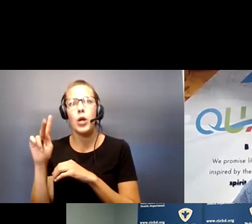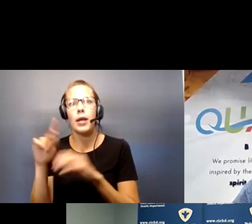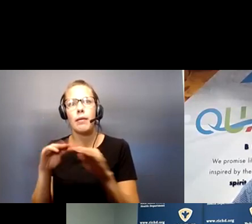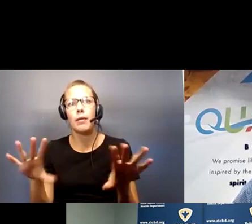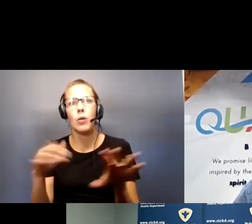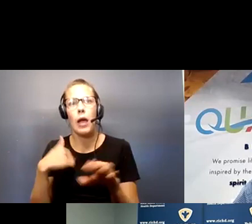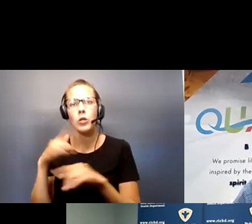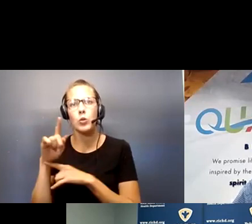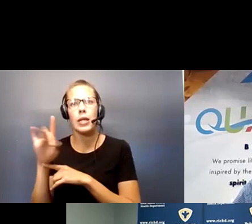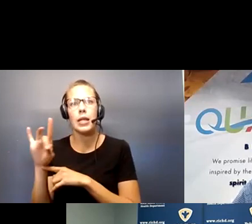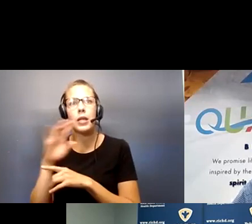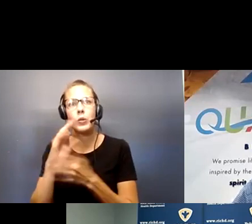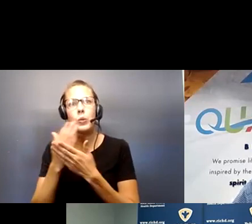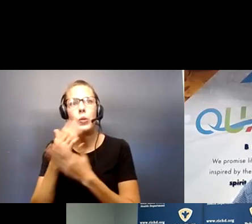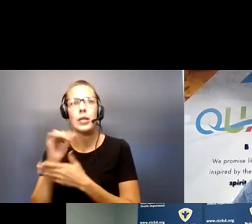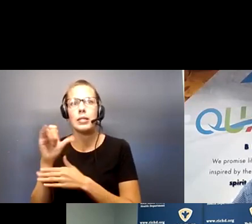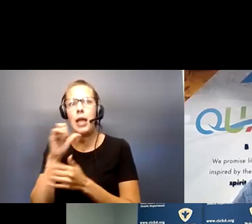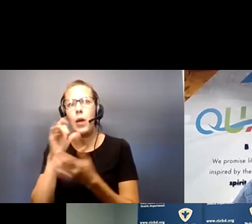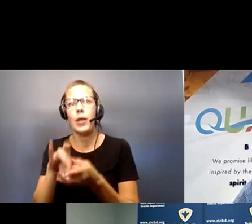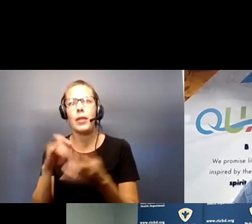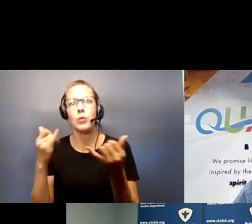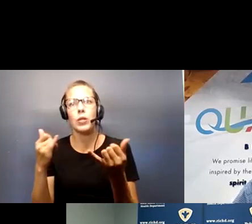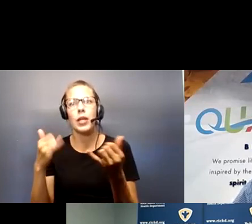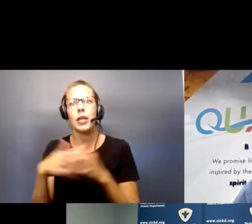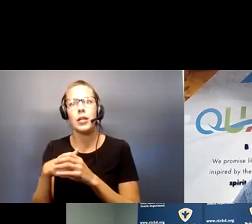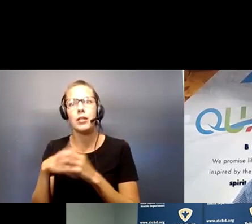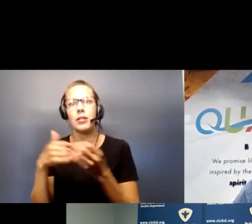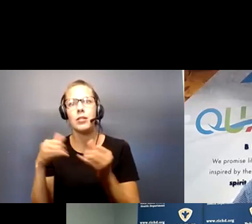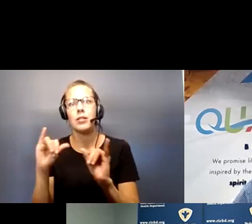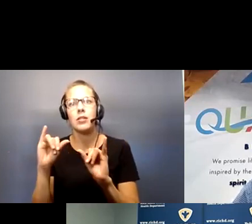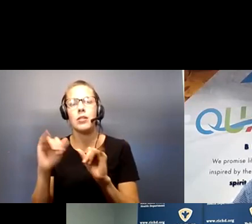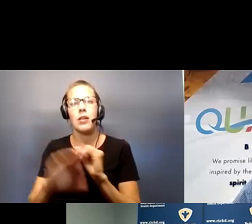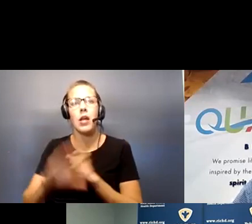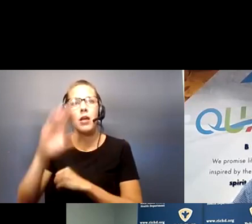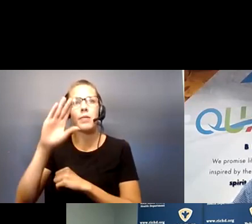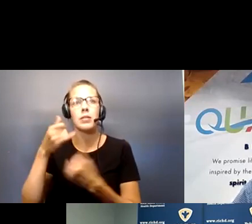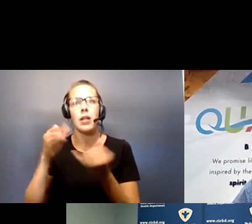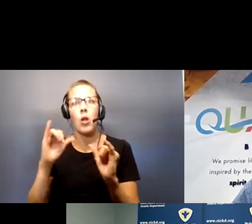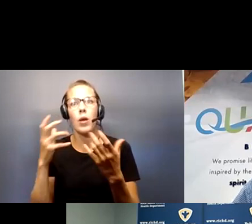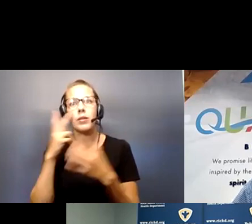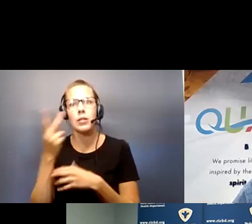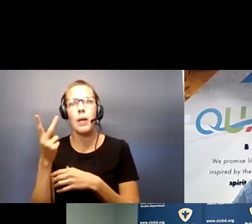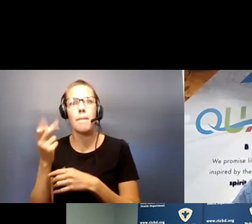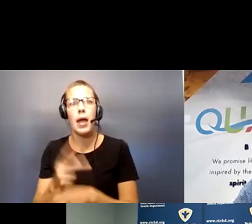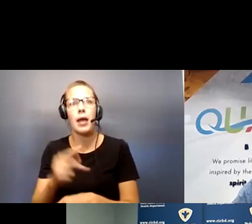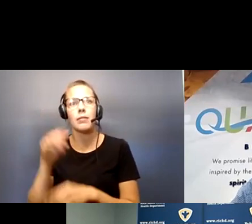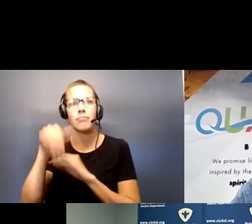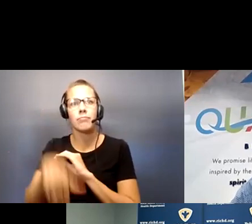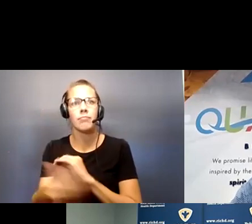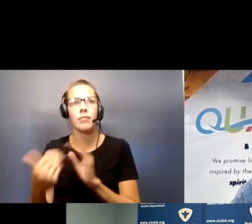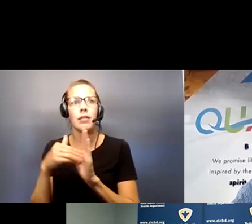new cases unrelated to that today too. So that is still an upward trend that we'd like to see go back down again.